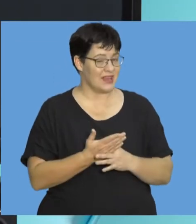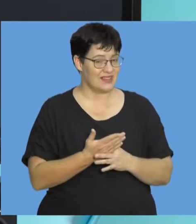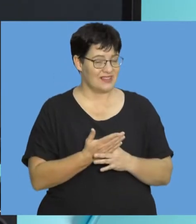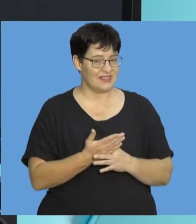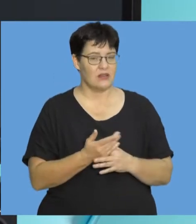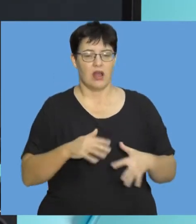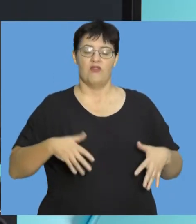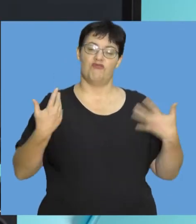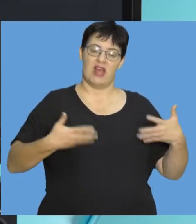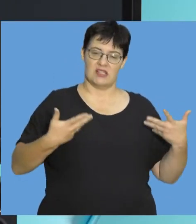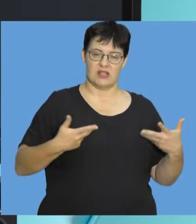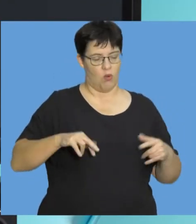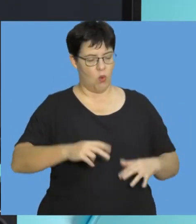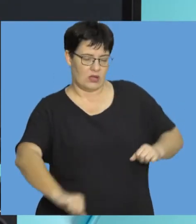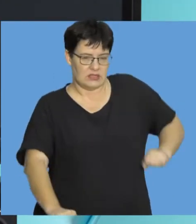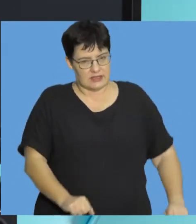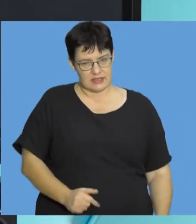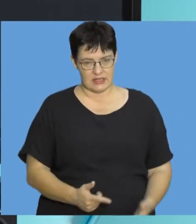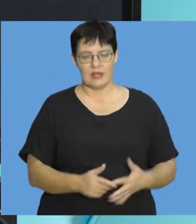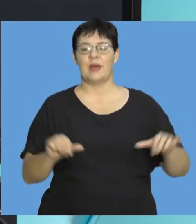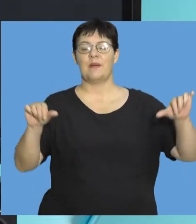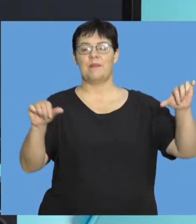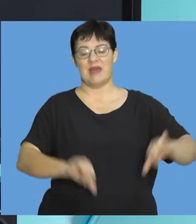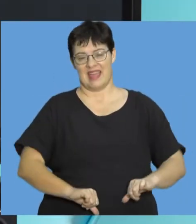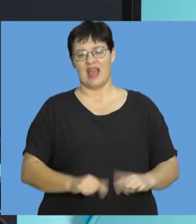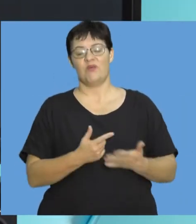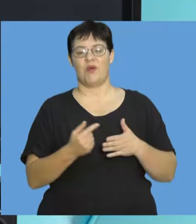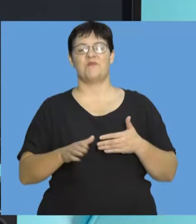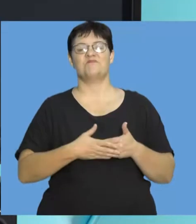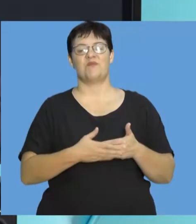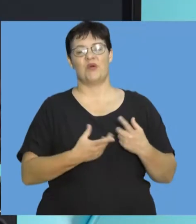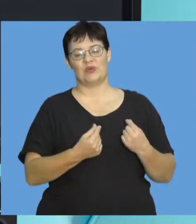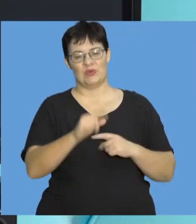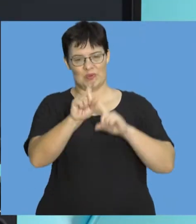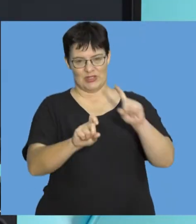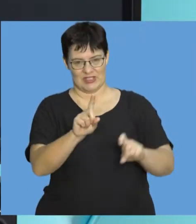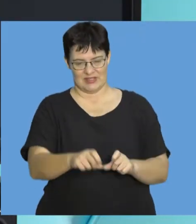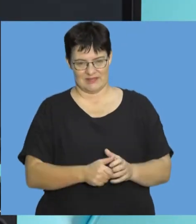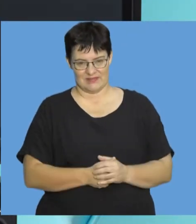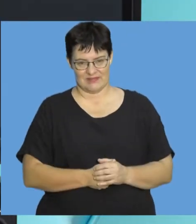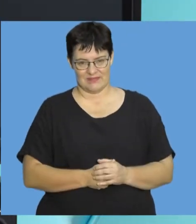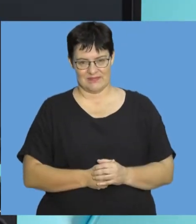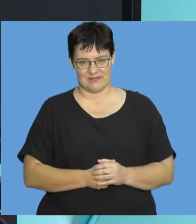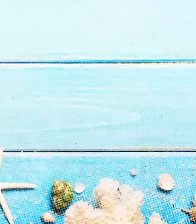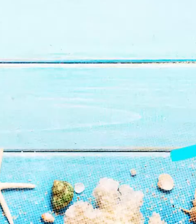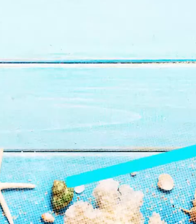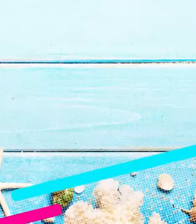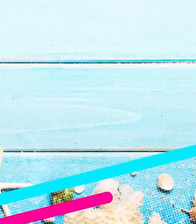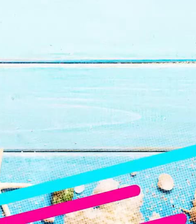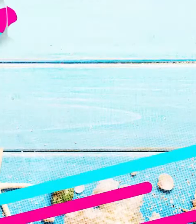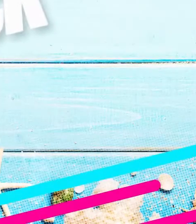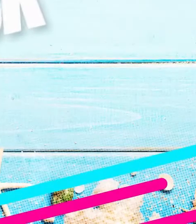take a quick ad break, just refresh, take a walk a bit, and then we'll be back so that you can do a bit of questions.